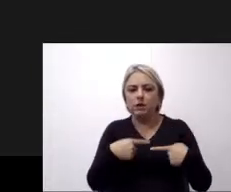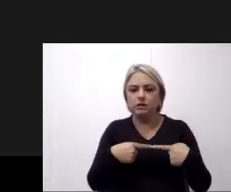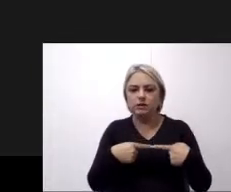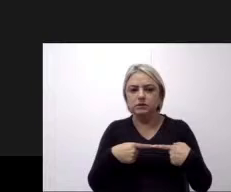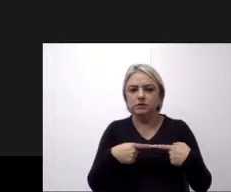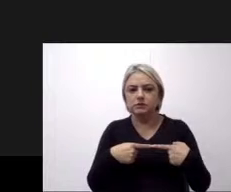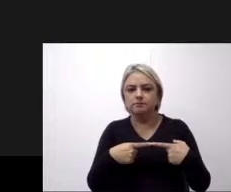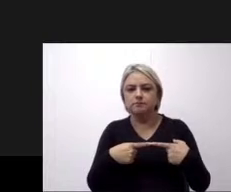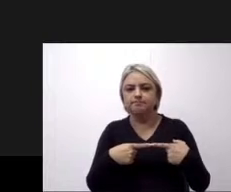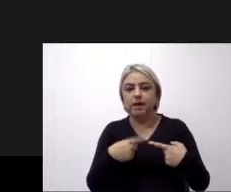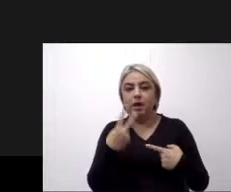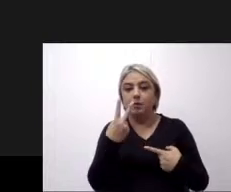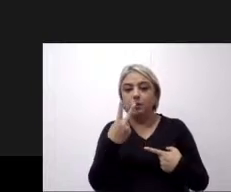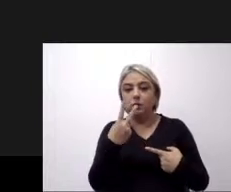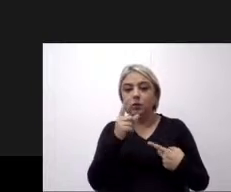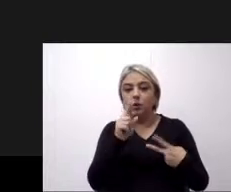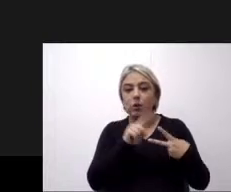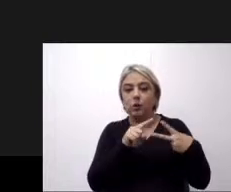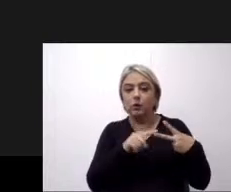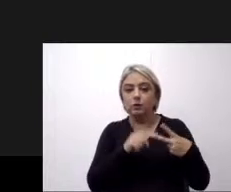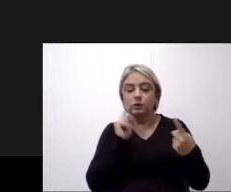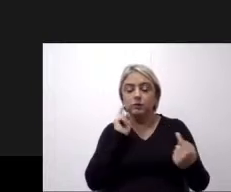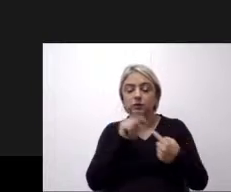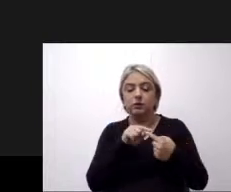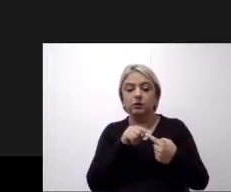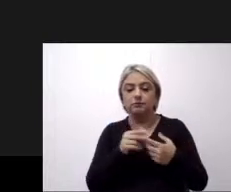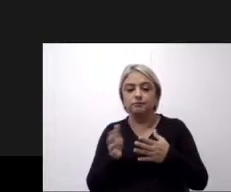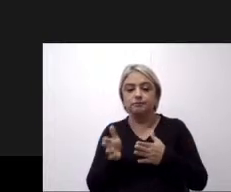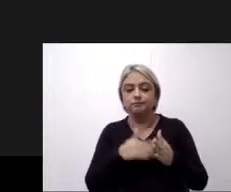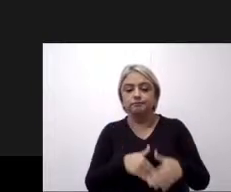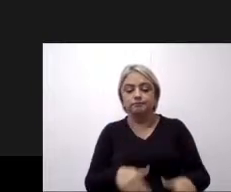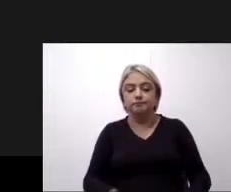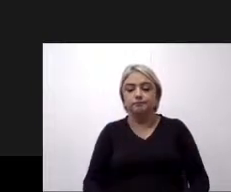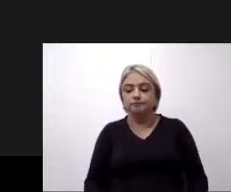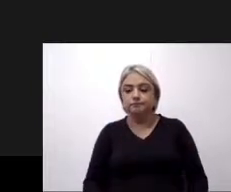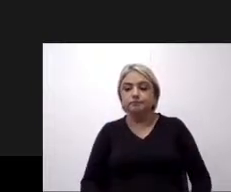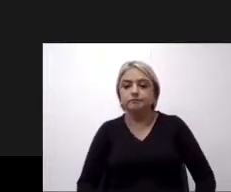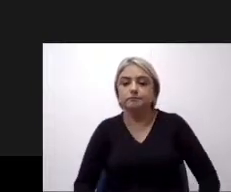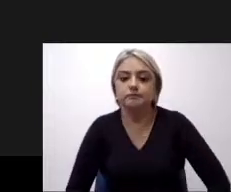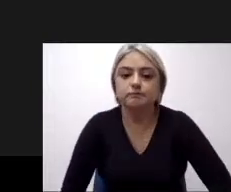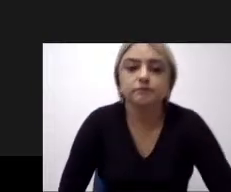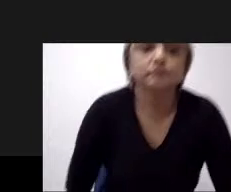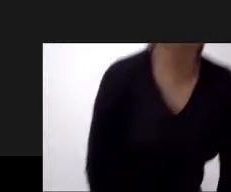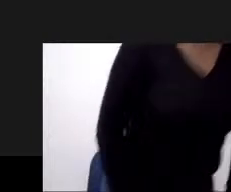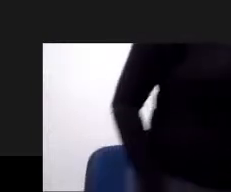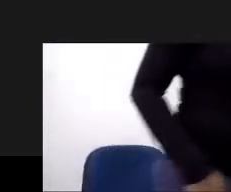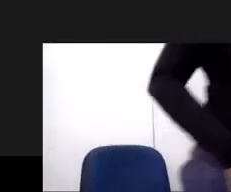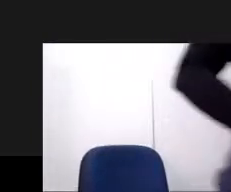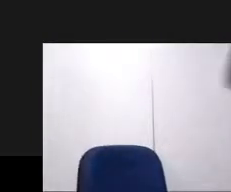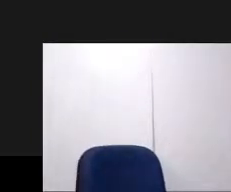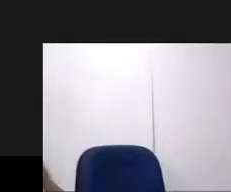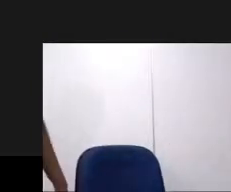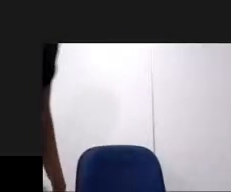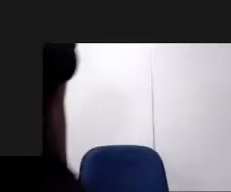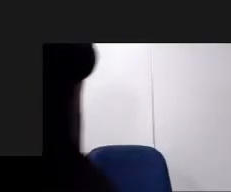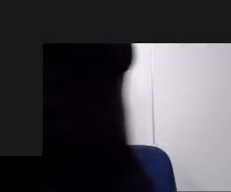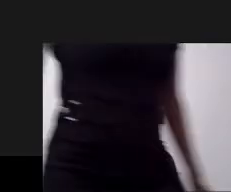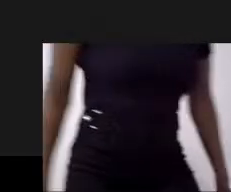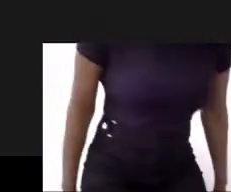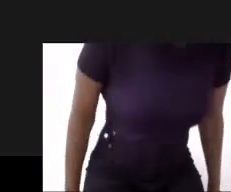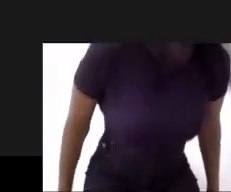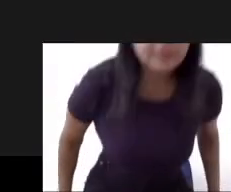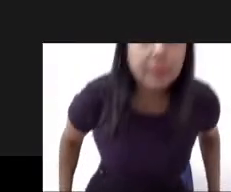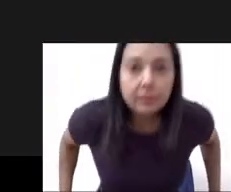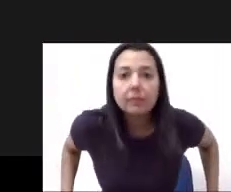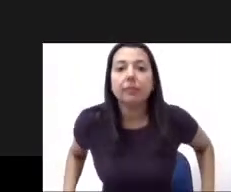On the one hand, in France, cognitive approaches to public action have historically focused on the decision-making